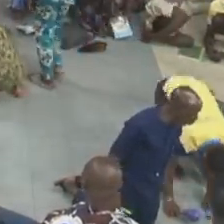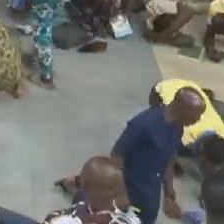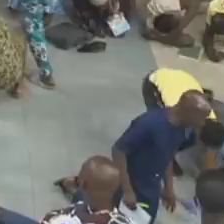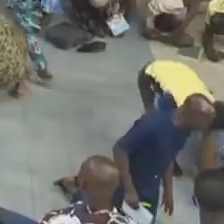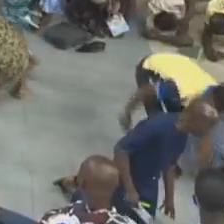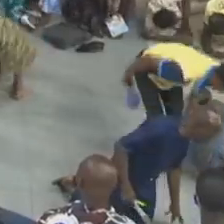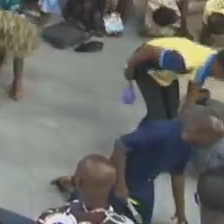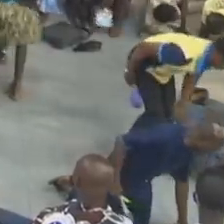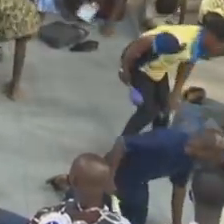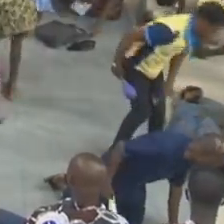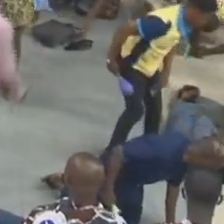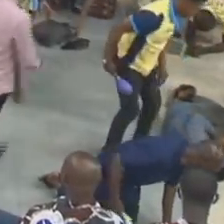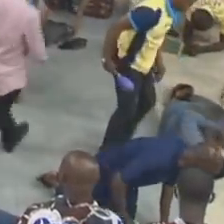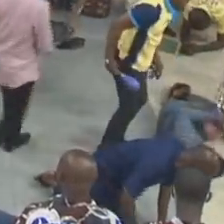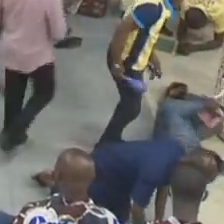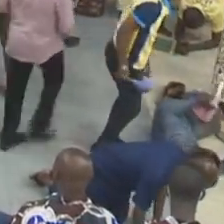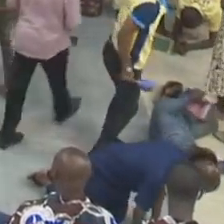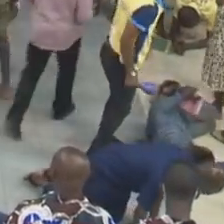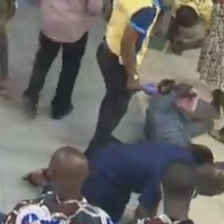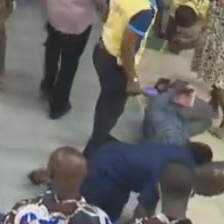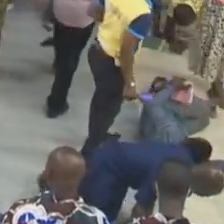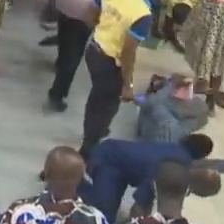prayed.